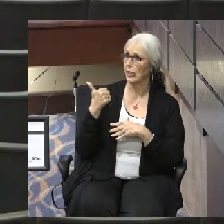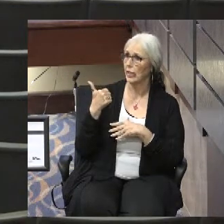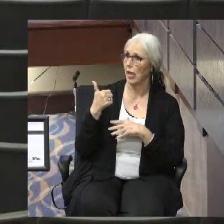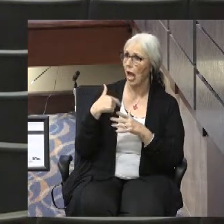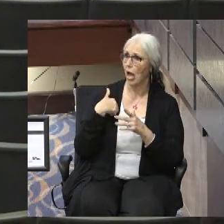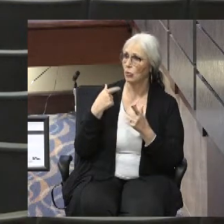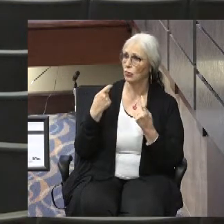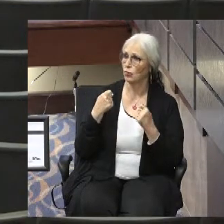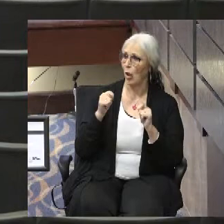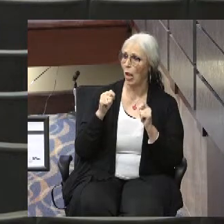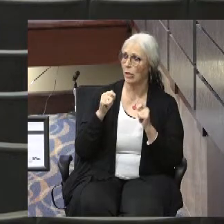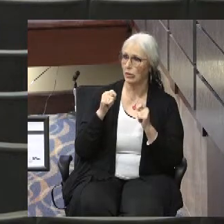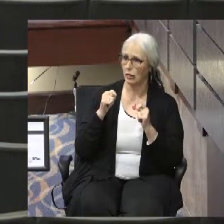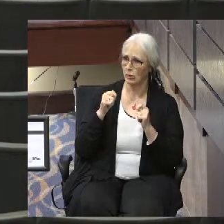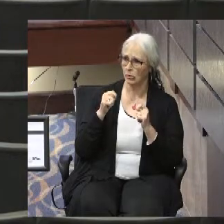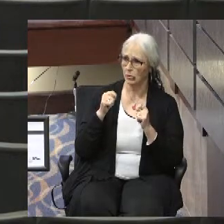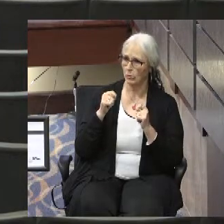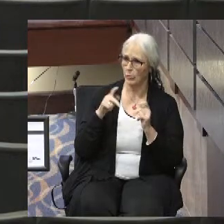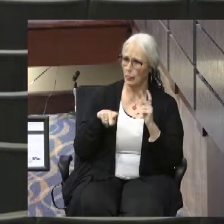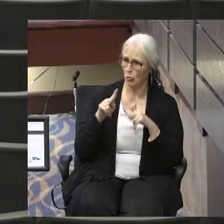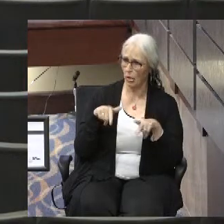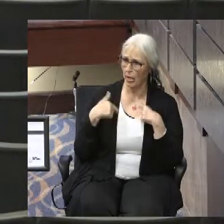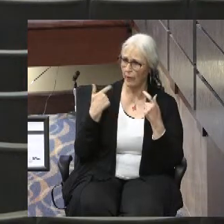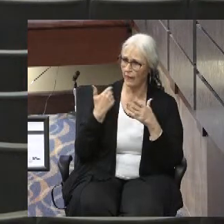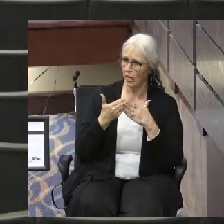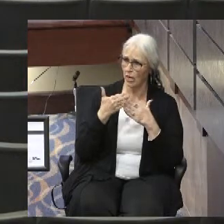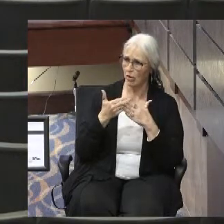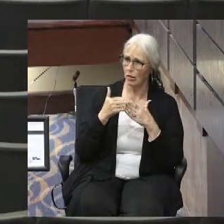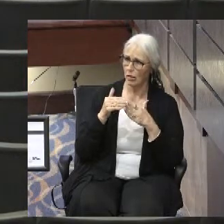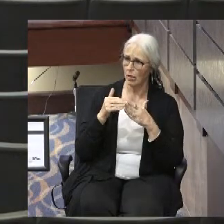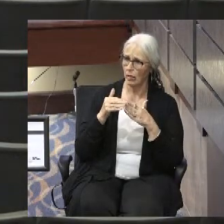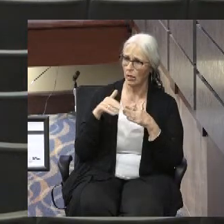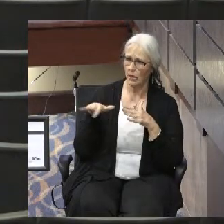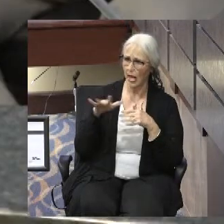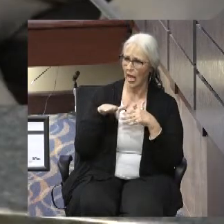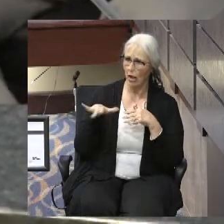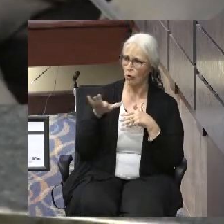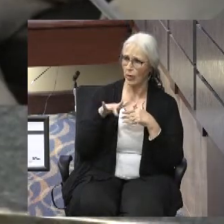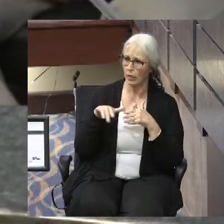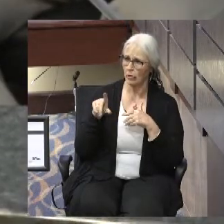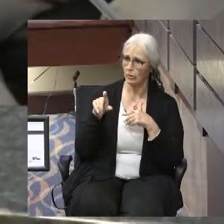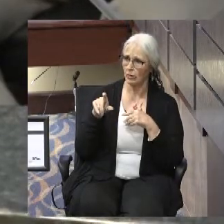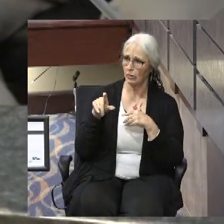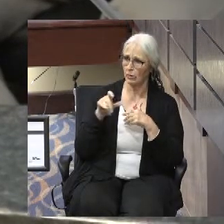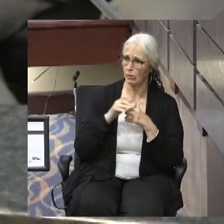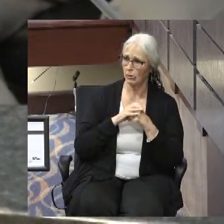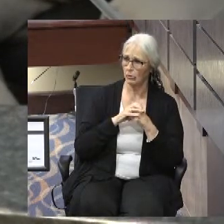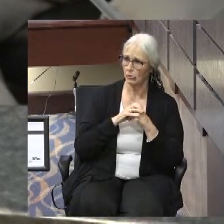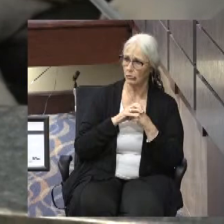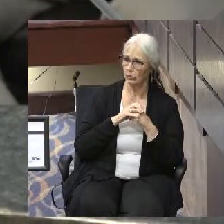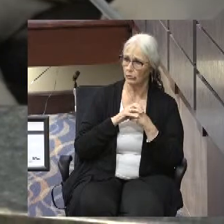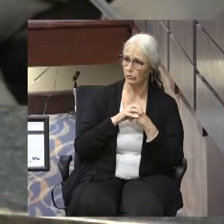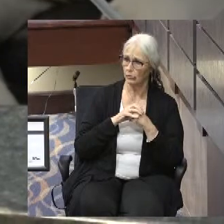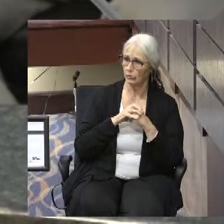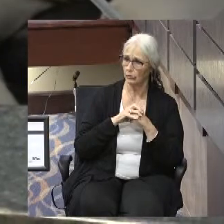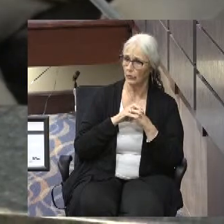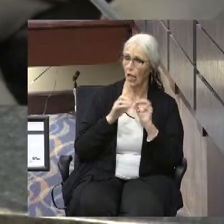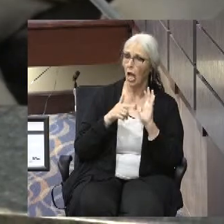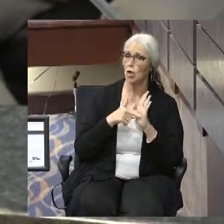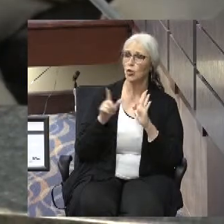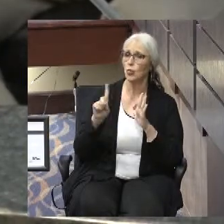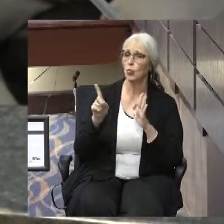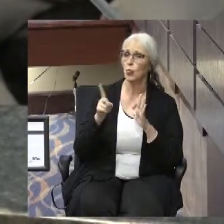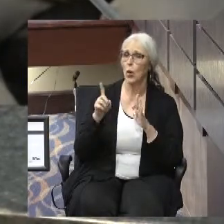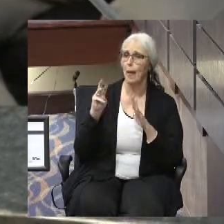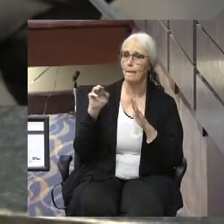trying to look to see, are there any residential homes occupied in this area? Not here, I can show you. On my map where it is, Councilman.